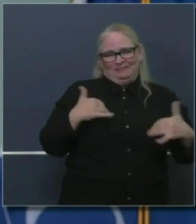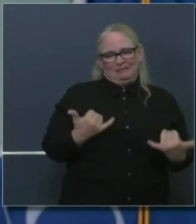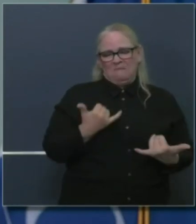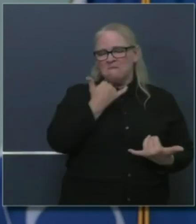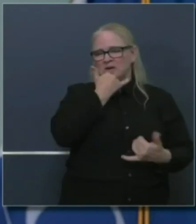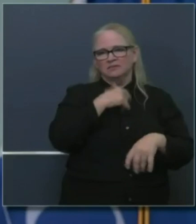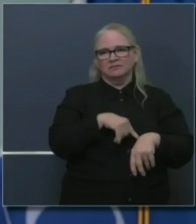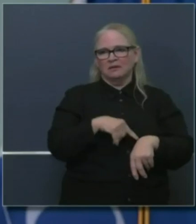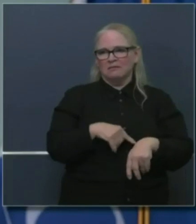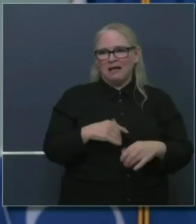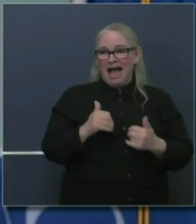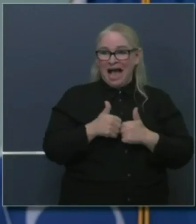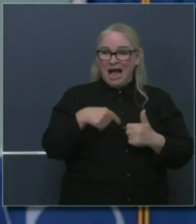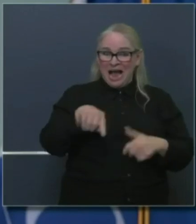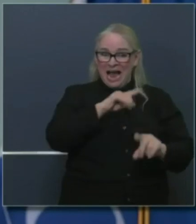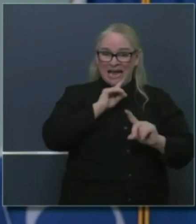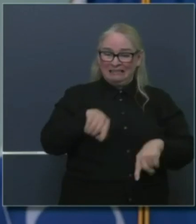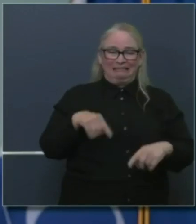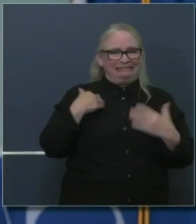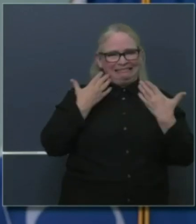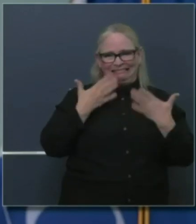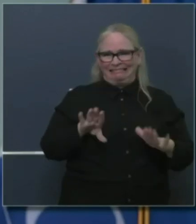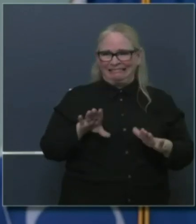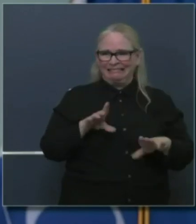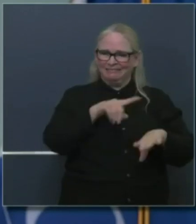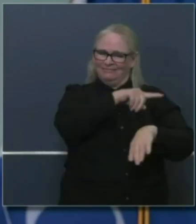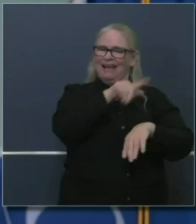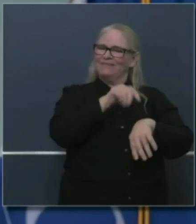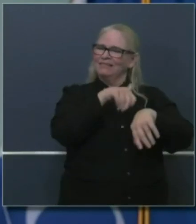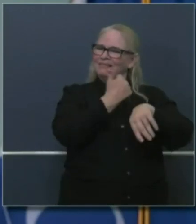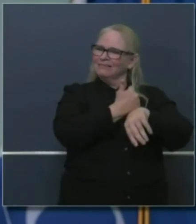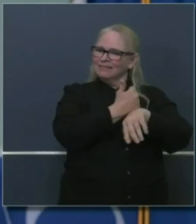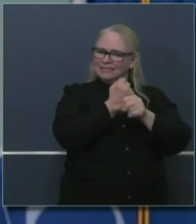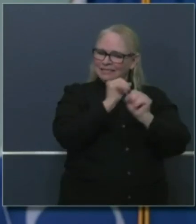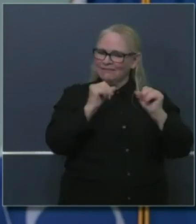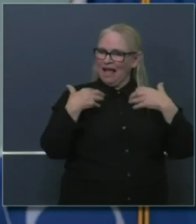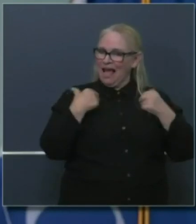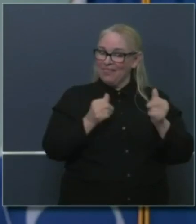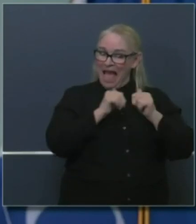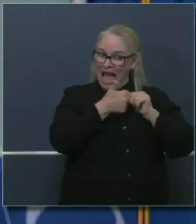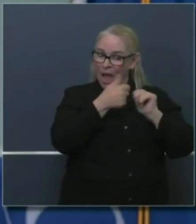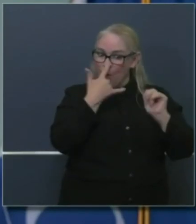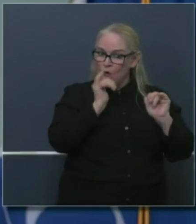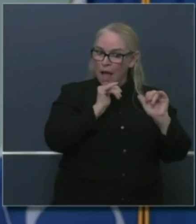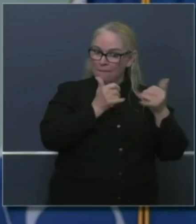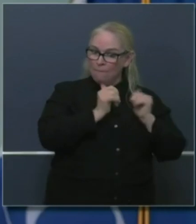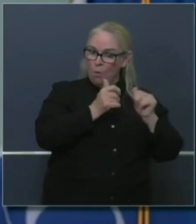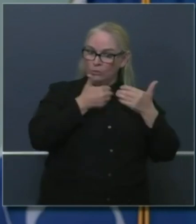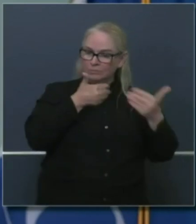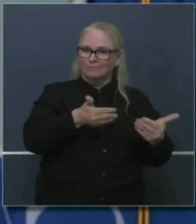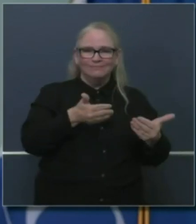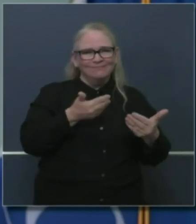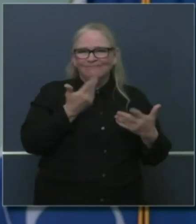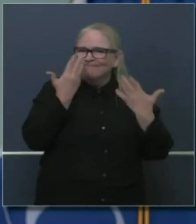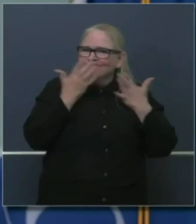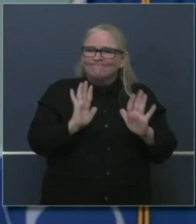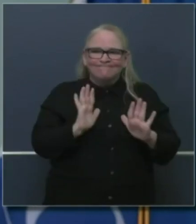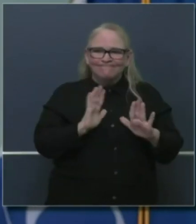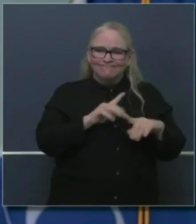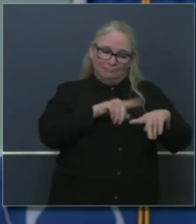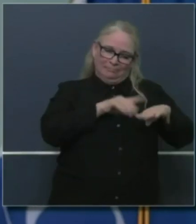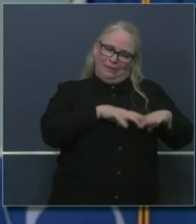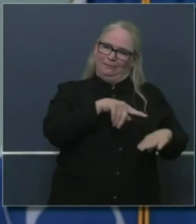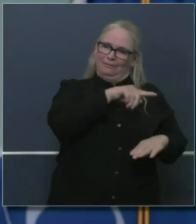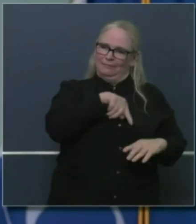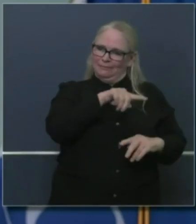answer because they must have a safety first, health first mindset. And there are conditions that persist in this state and